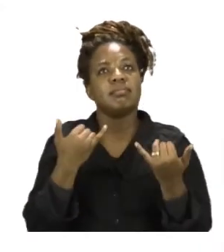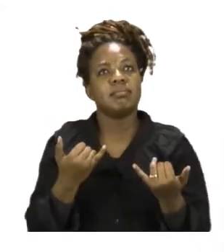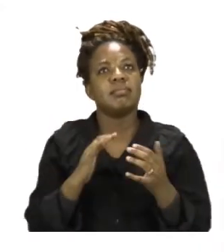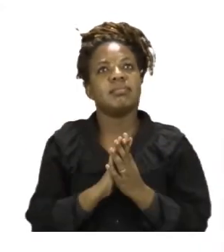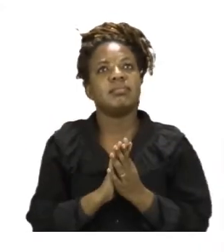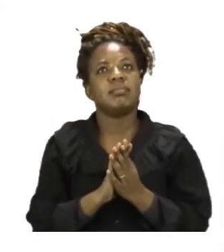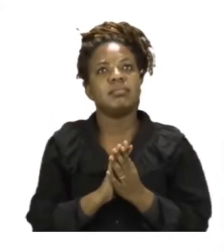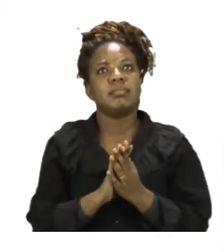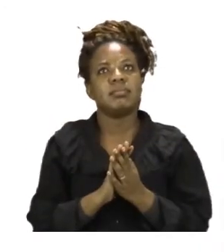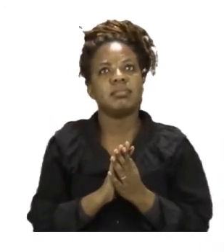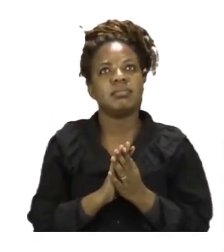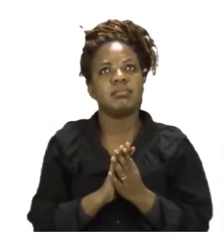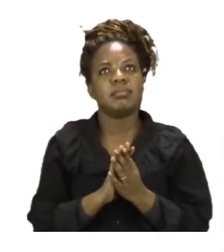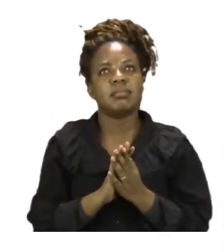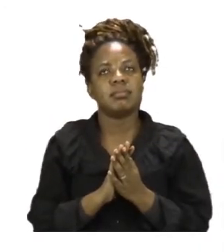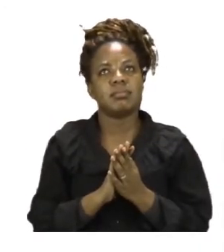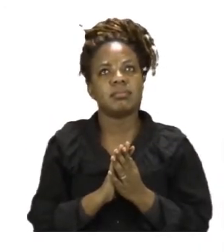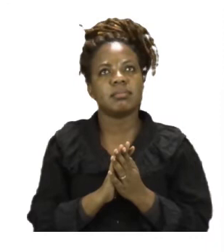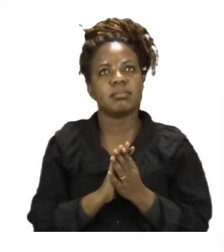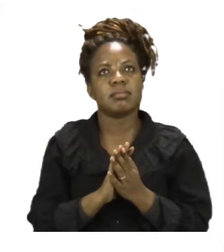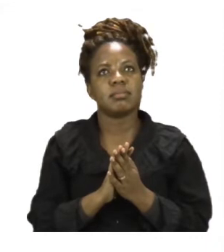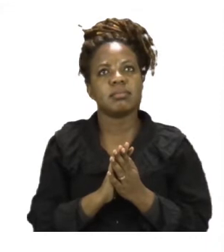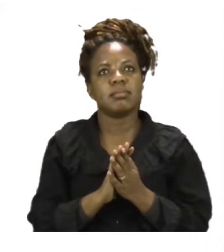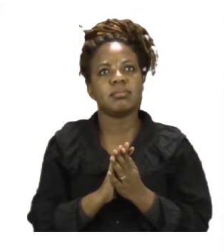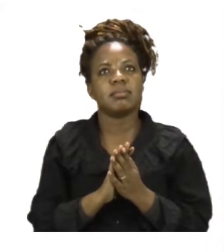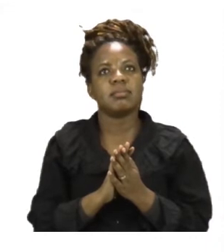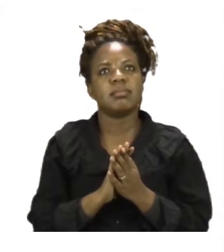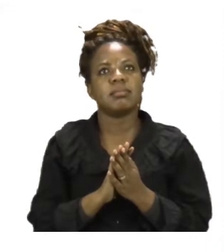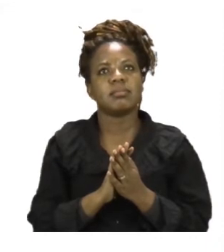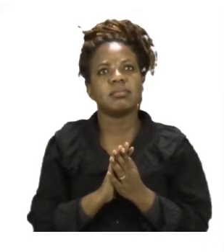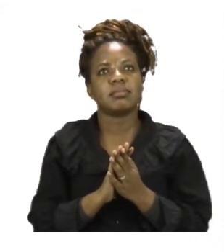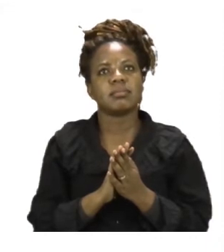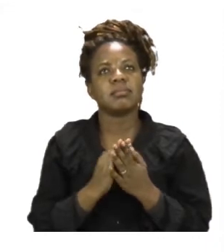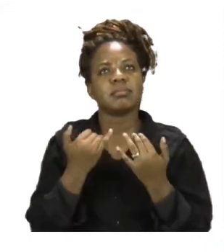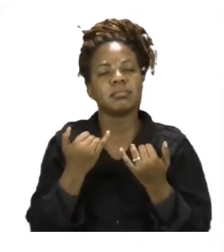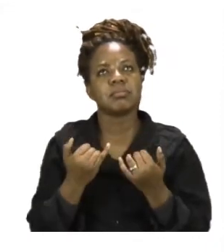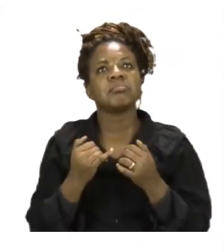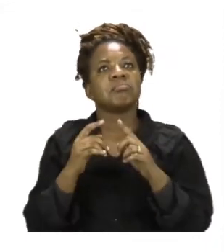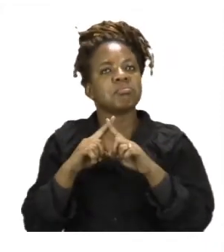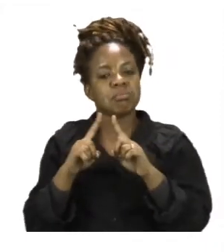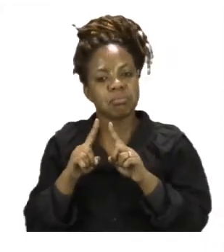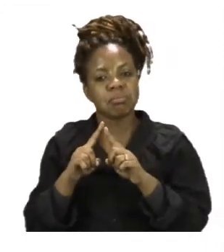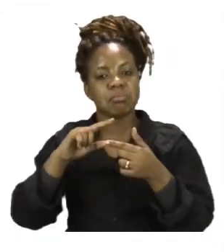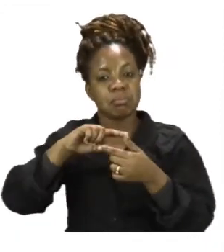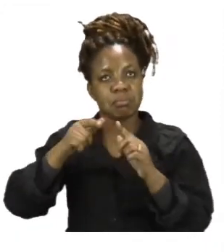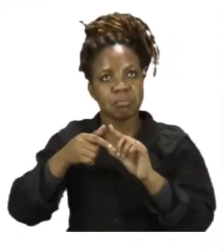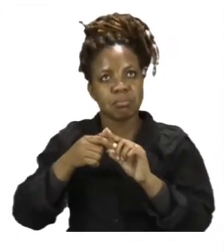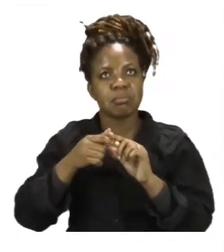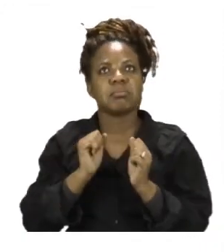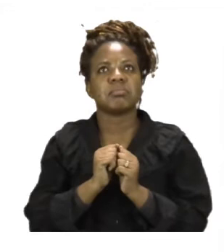sort the shapes according to their geometrical features. Now, these